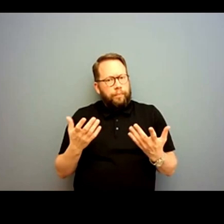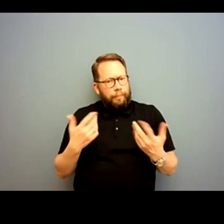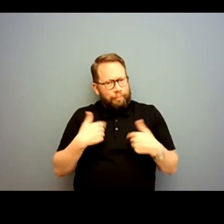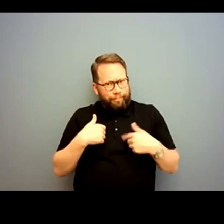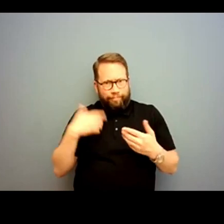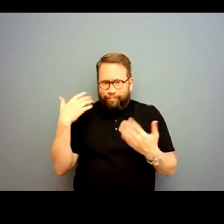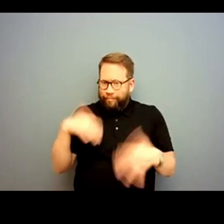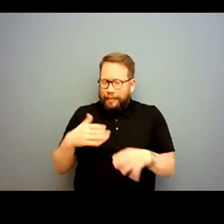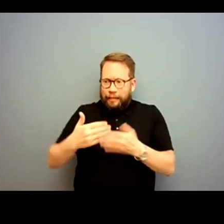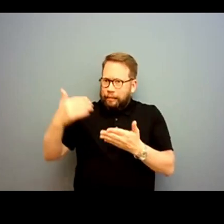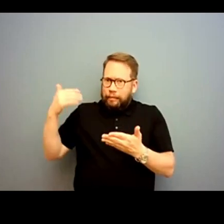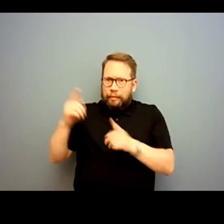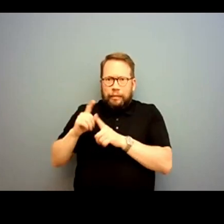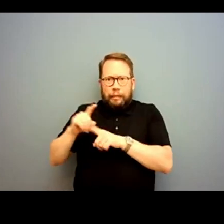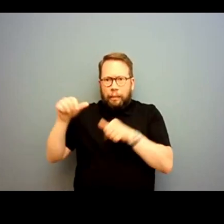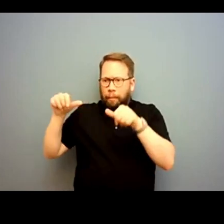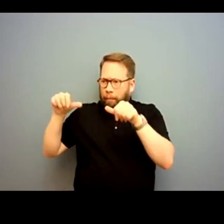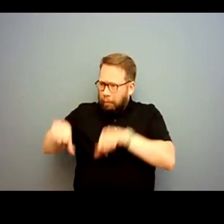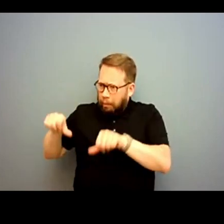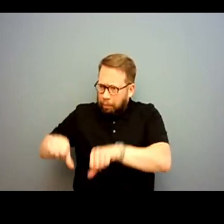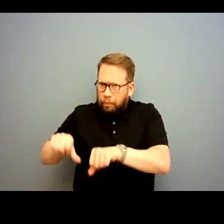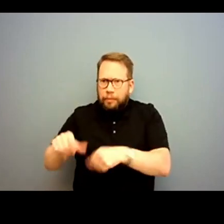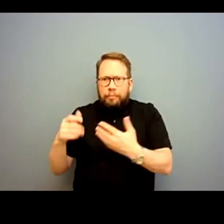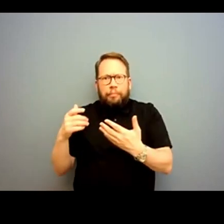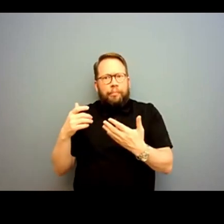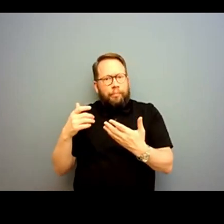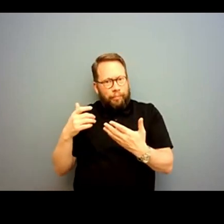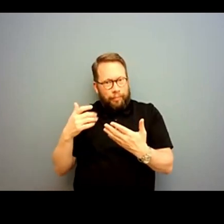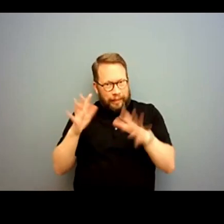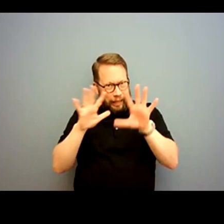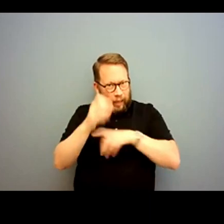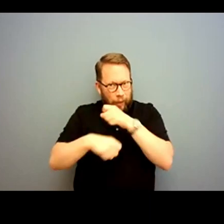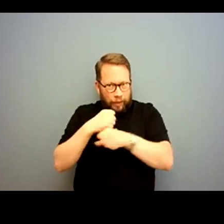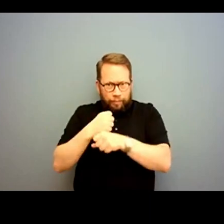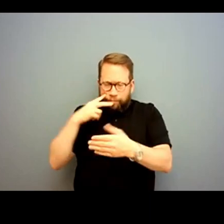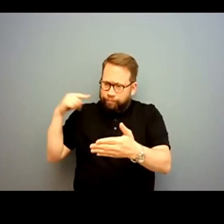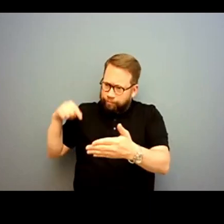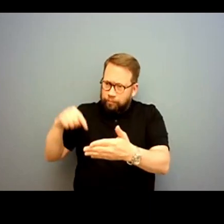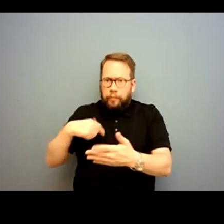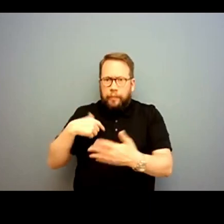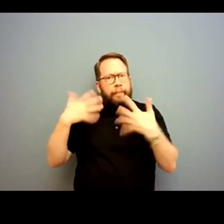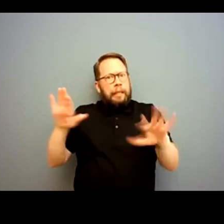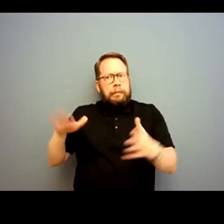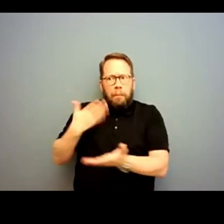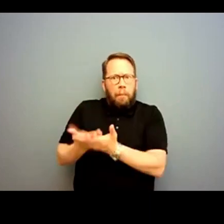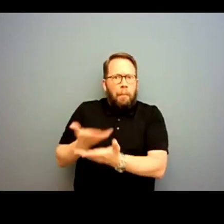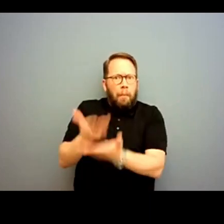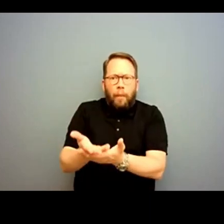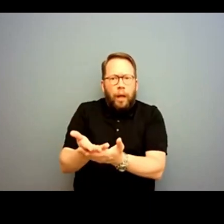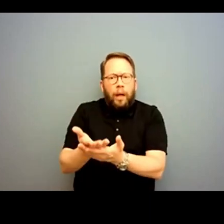years is about how the argument was framed from civil society.